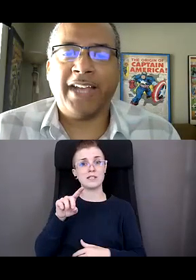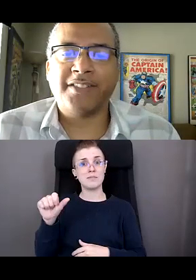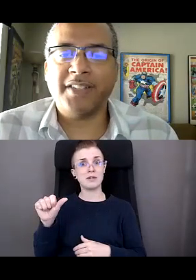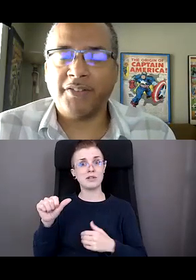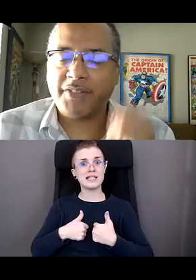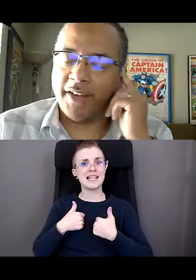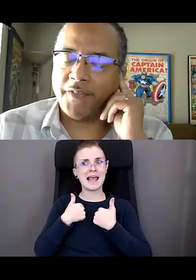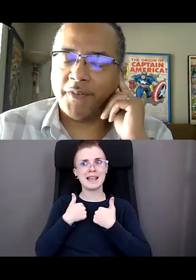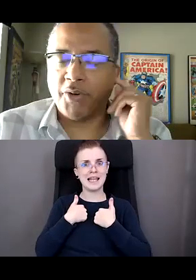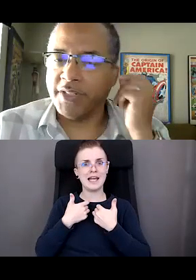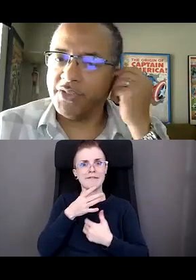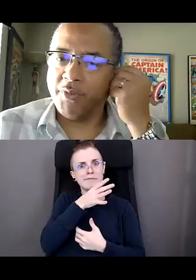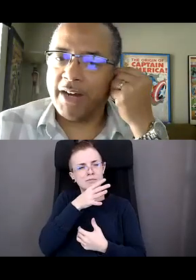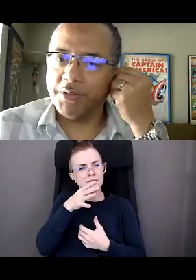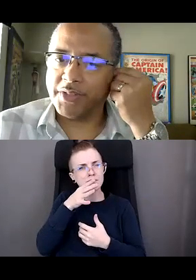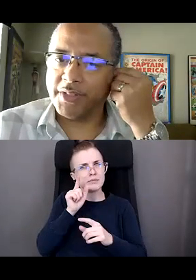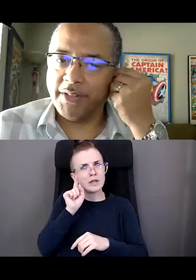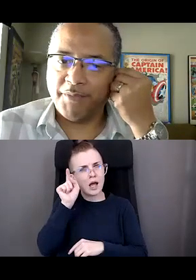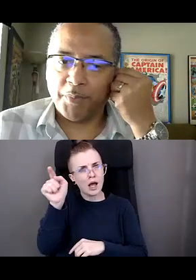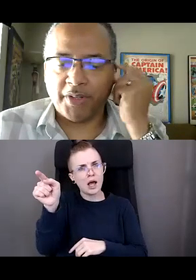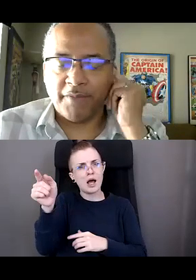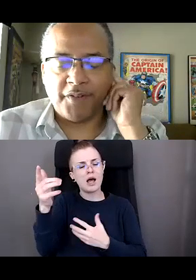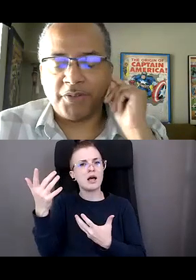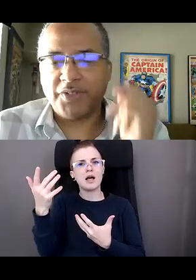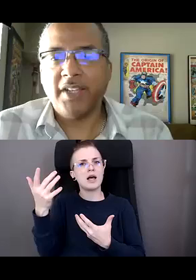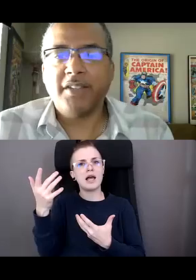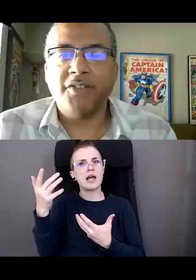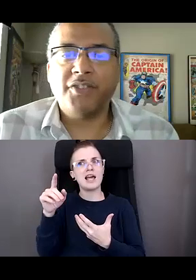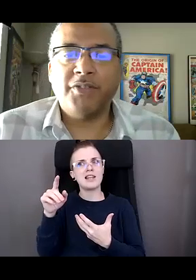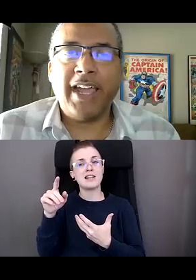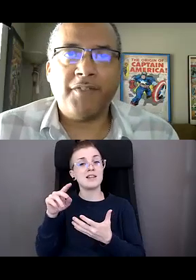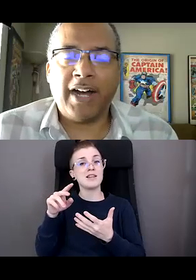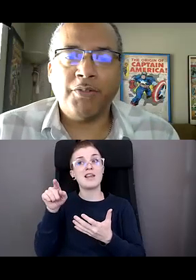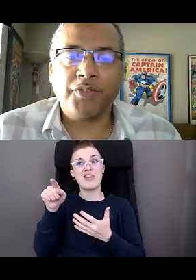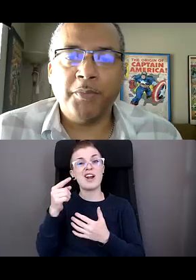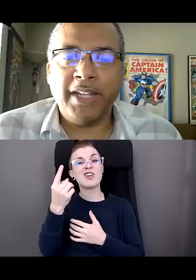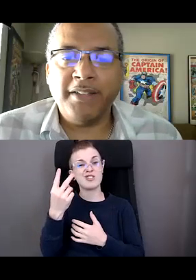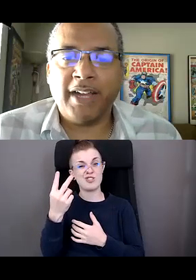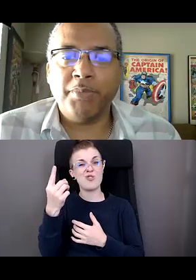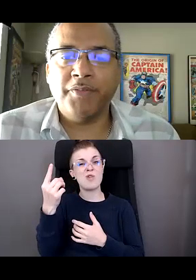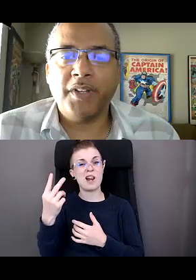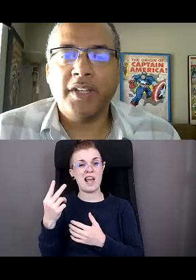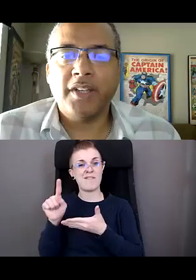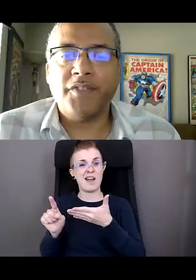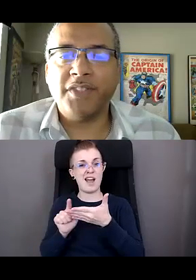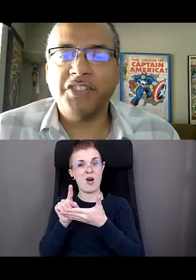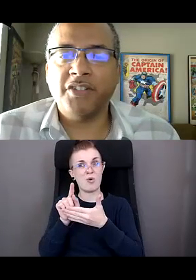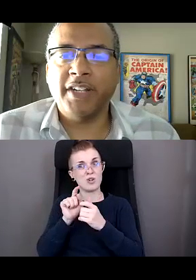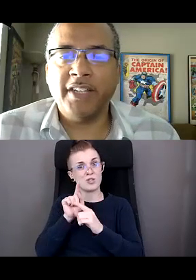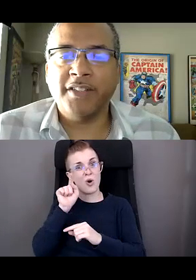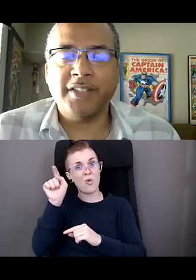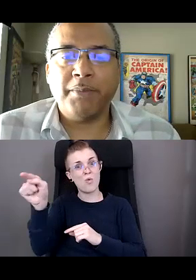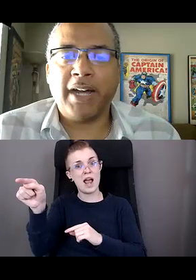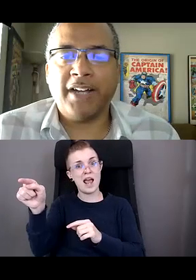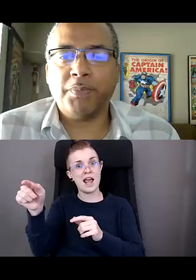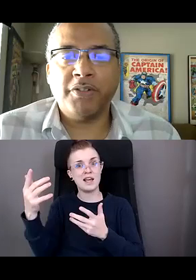even access healthcare for more than 2 hours. I've spoken to folks, they're 2.5 hours from any type of physician or